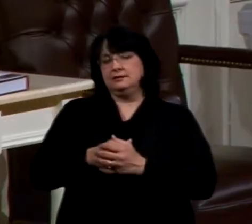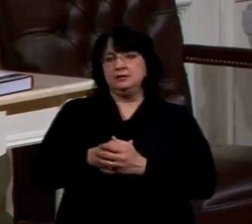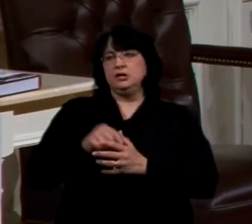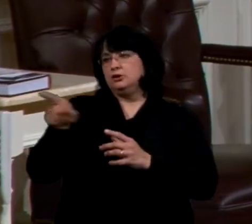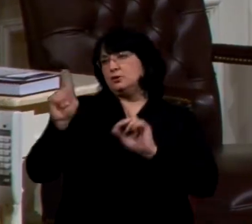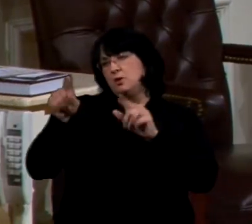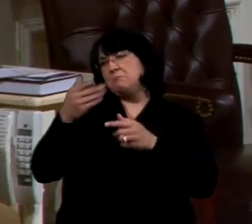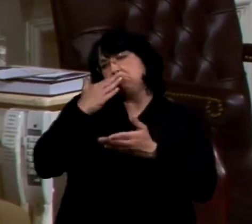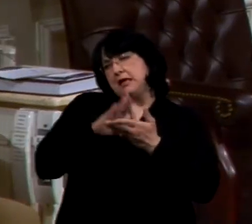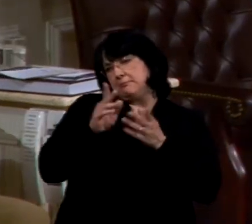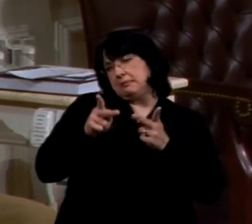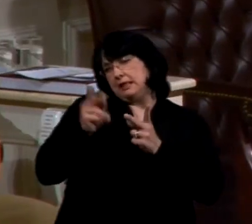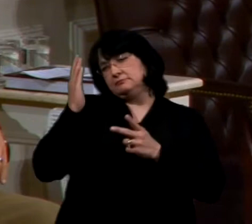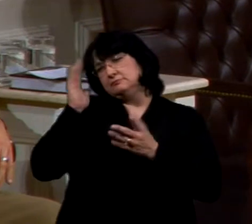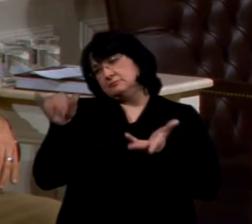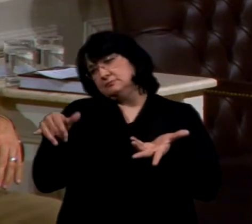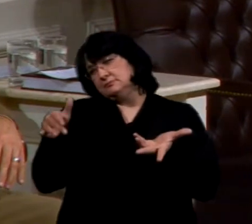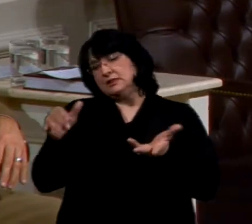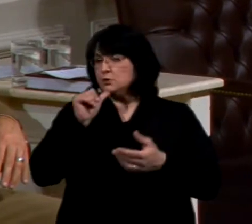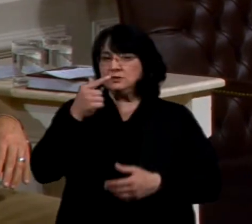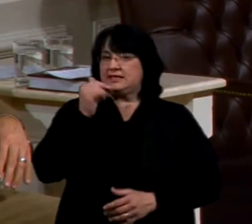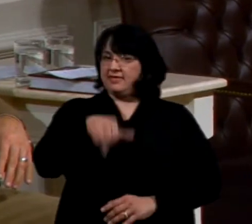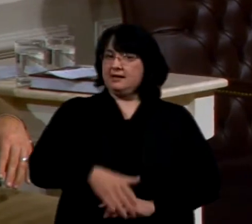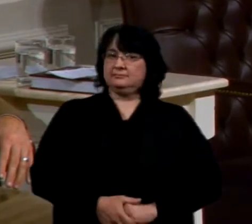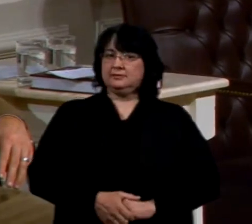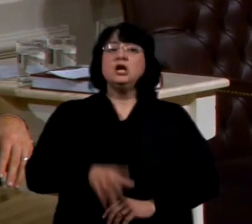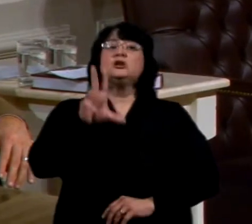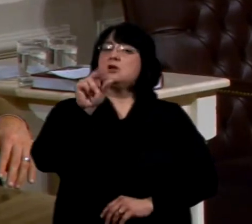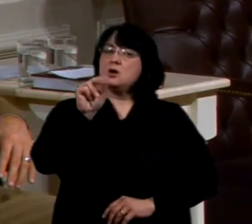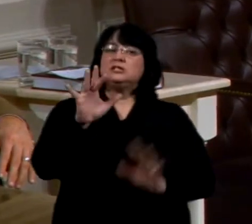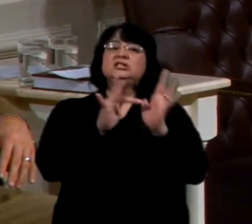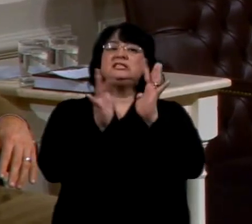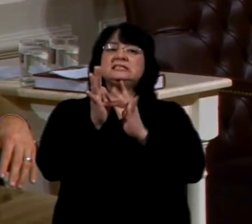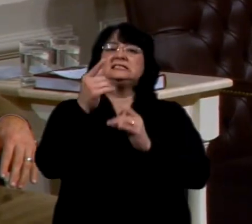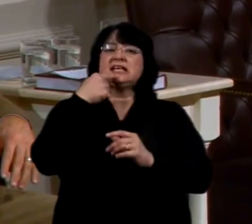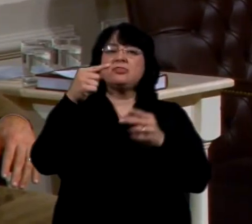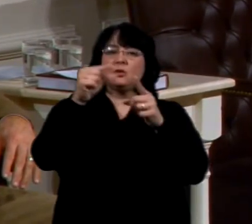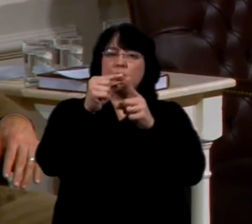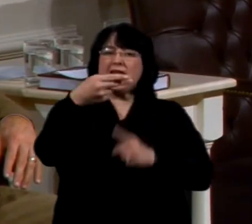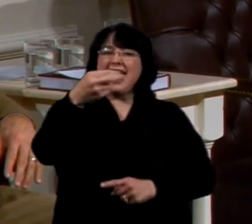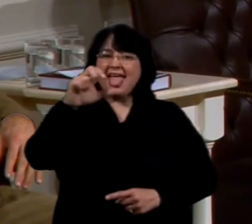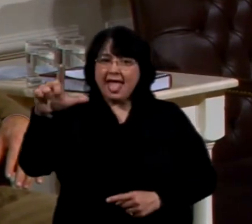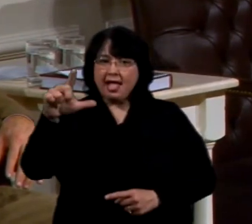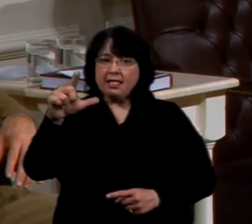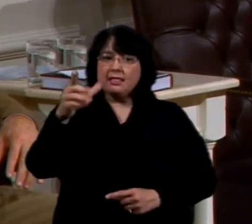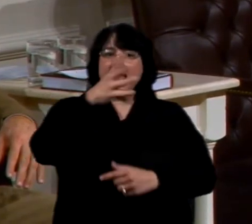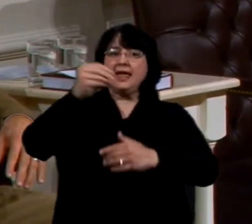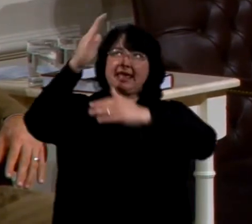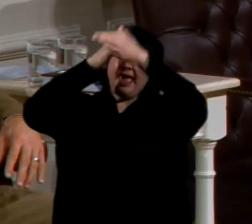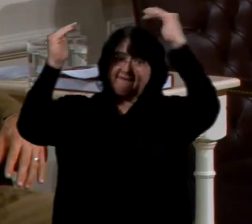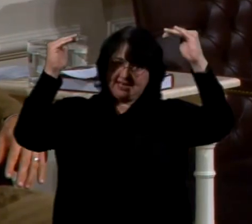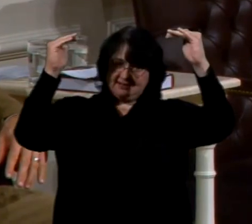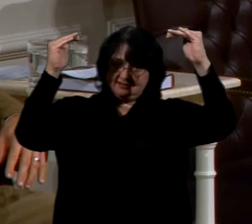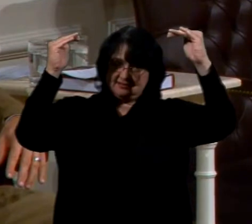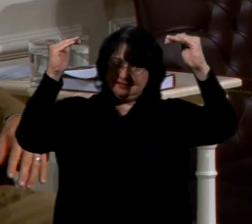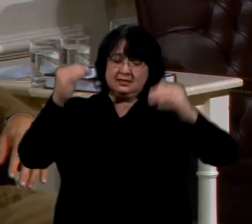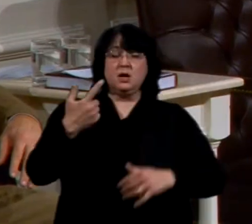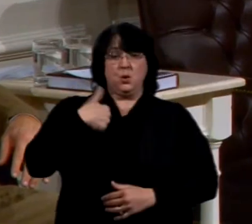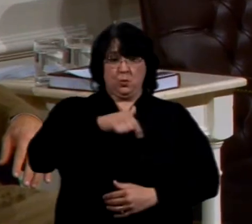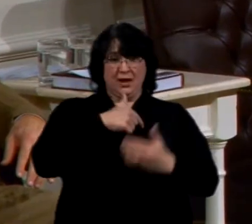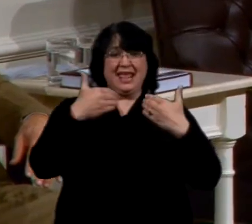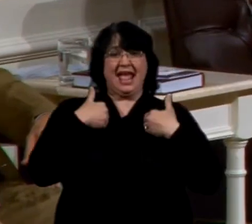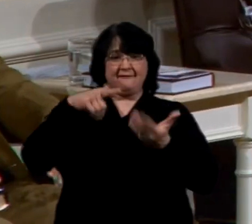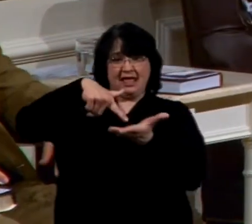You'll go to that bad place. No, Jesus used the word hell and heaven. We have a